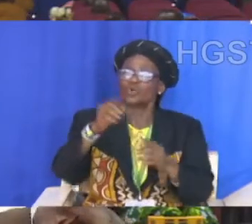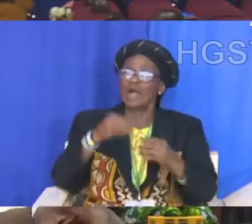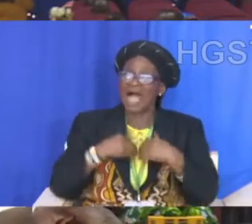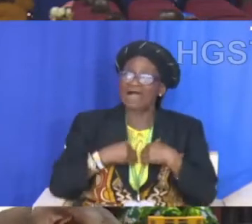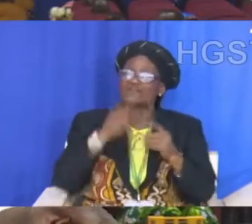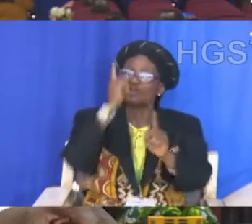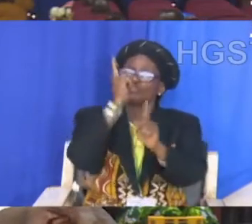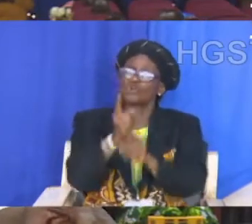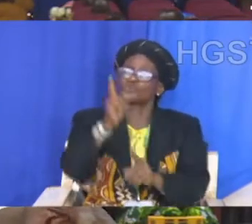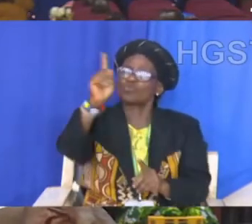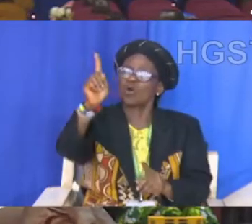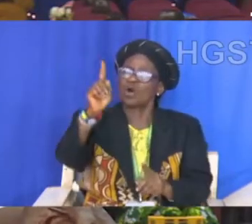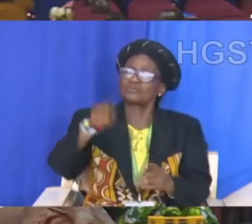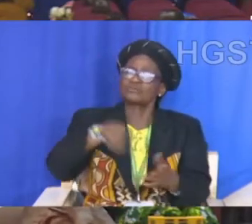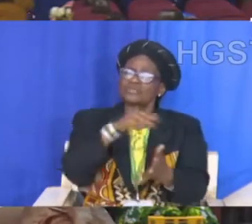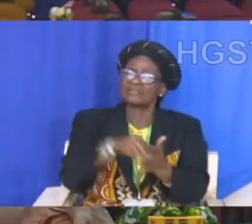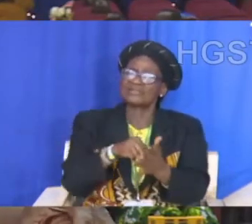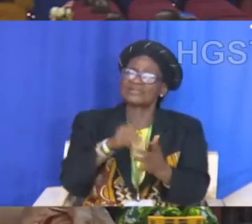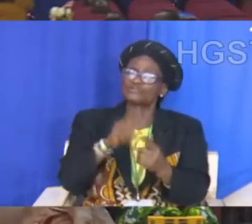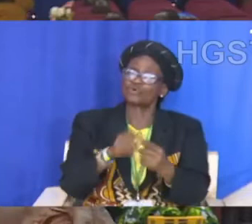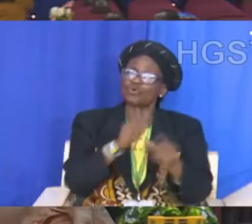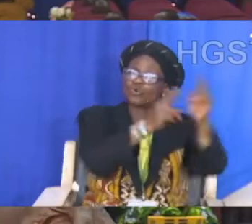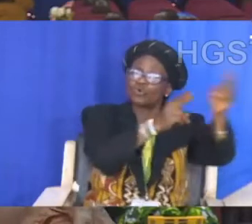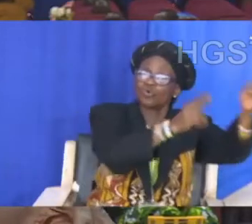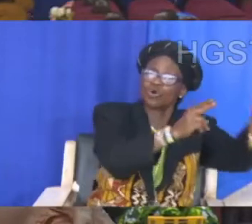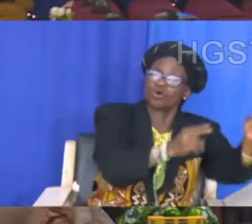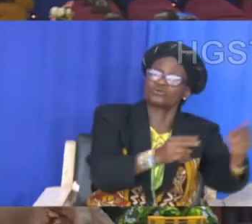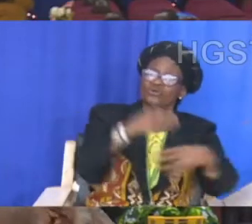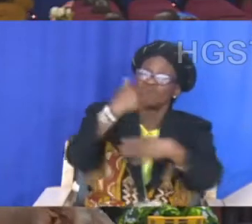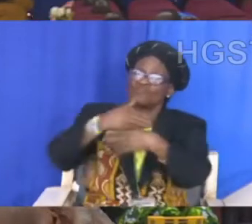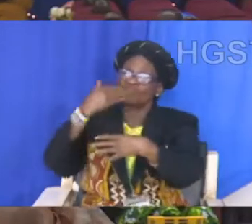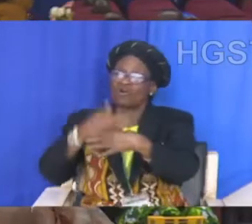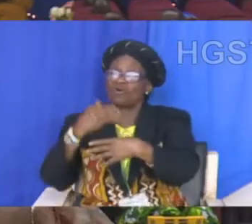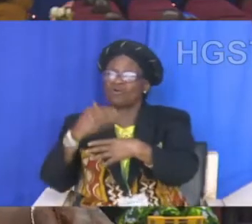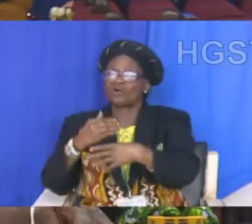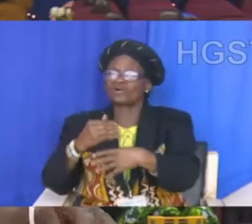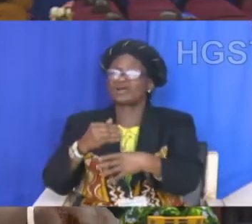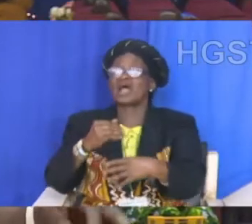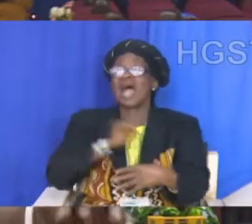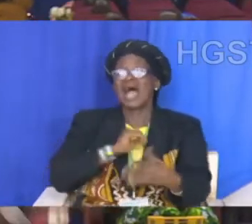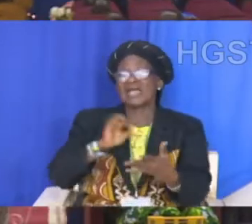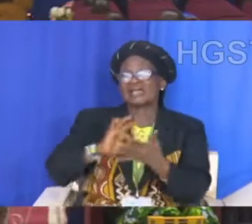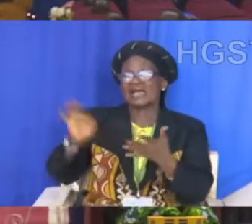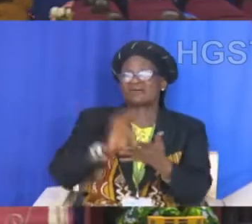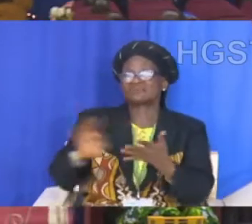from 1 to 7. Counting now. 1.